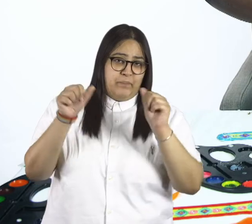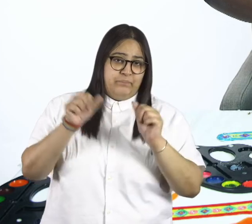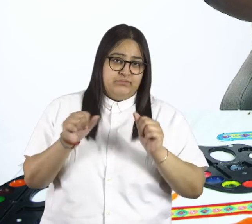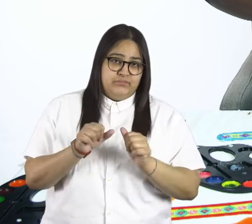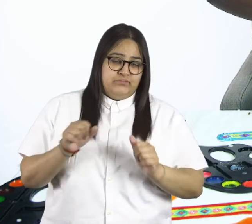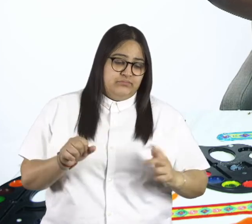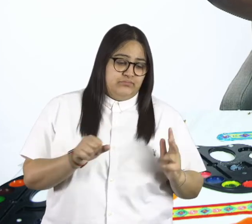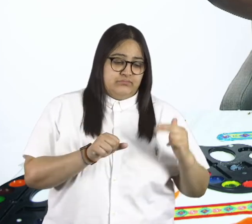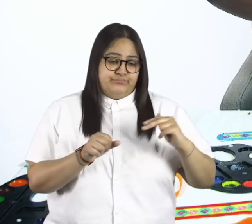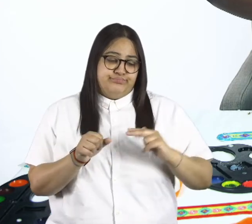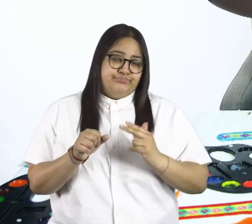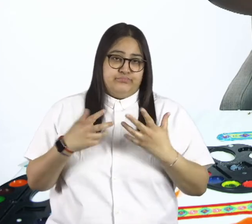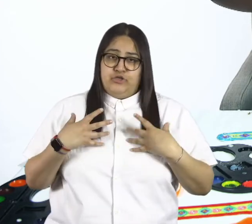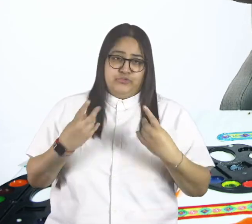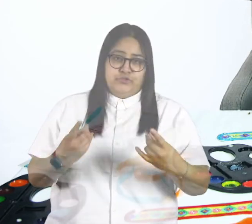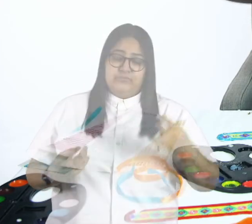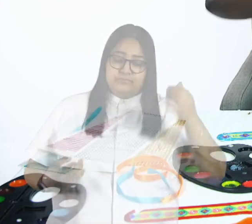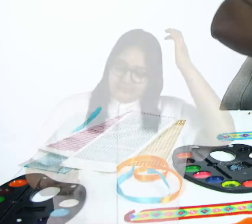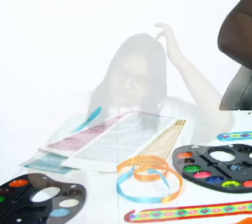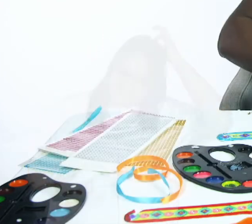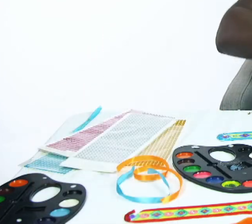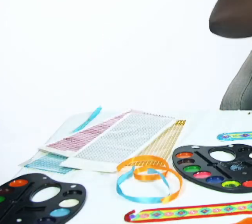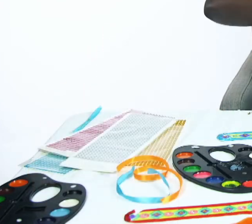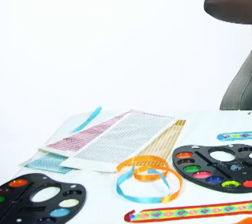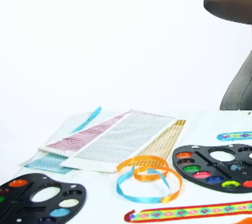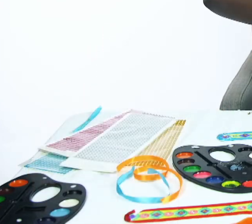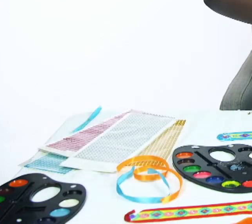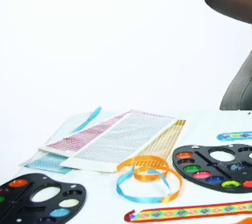Let's get some shapes out here.